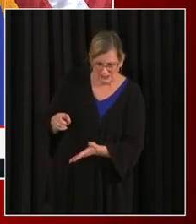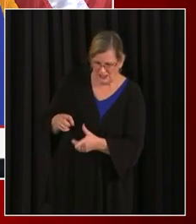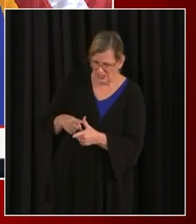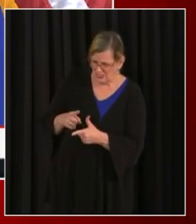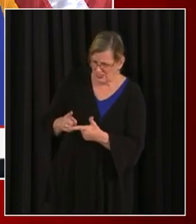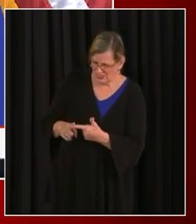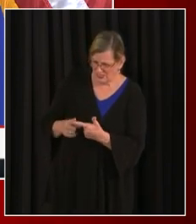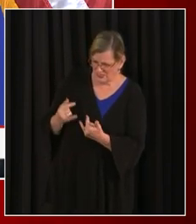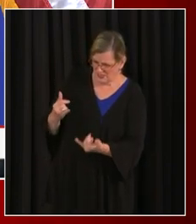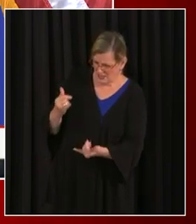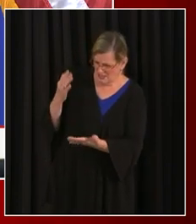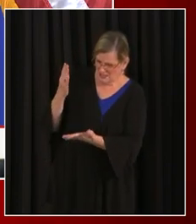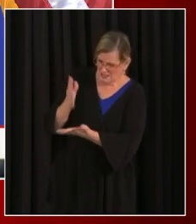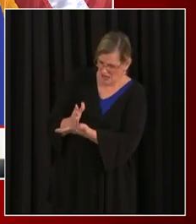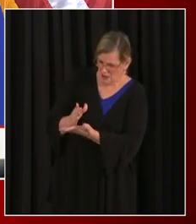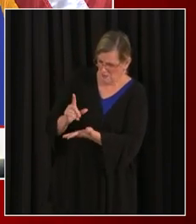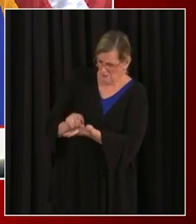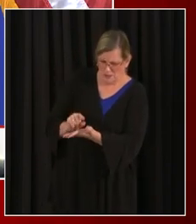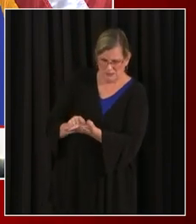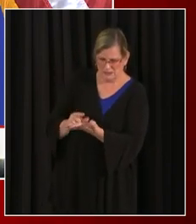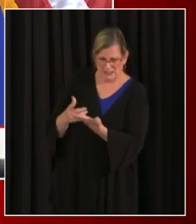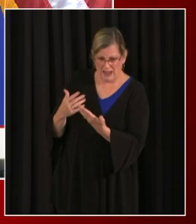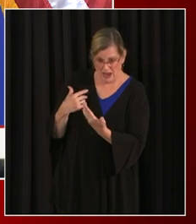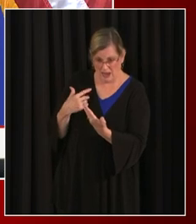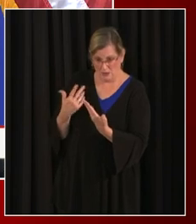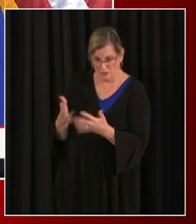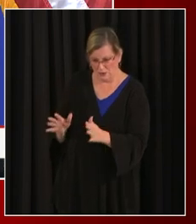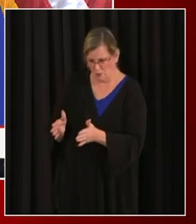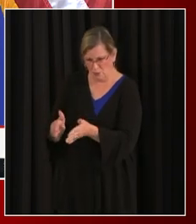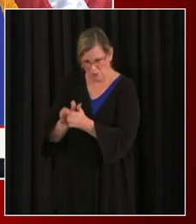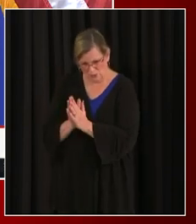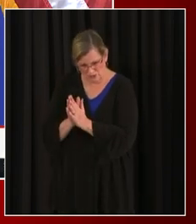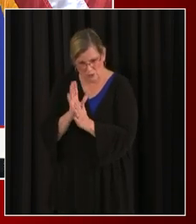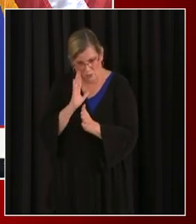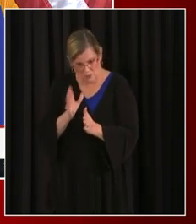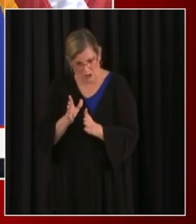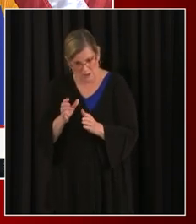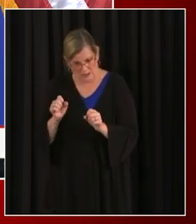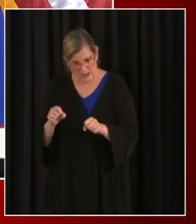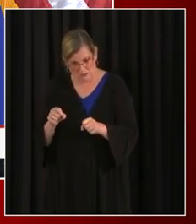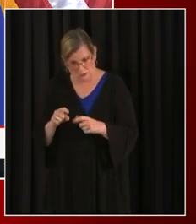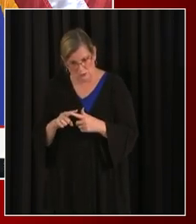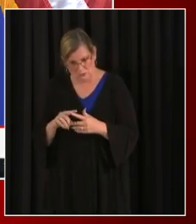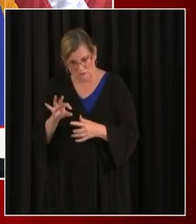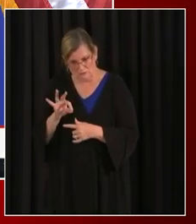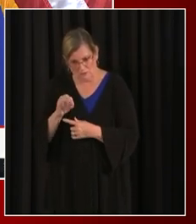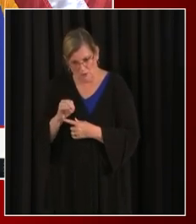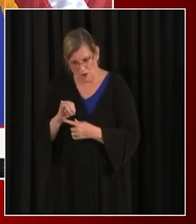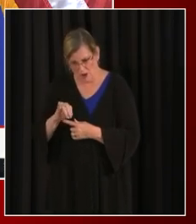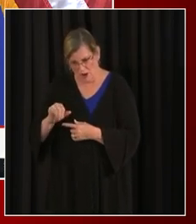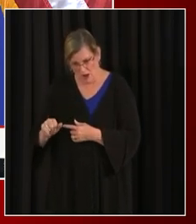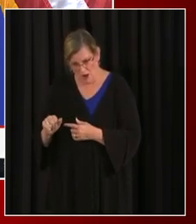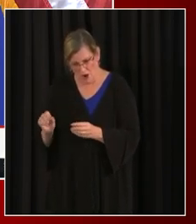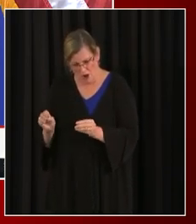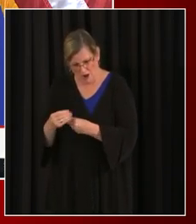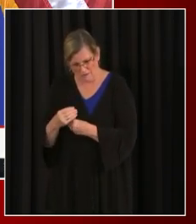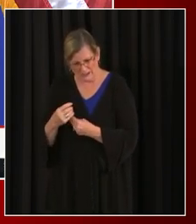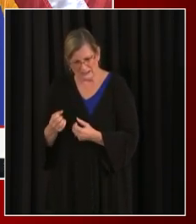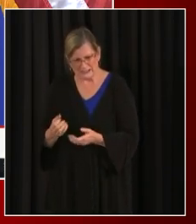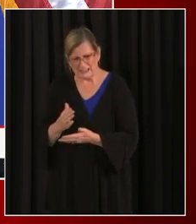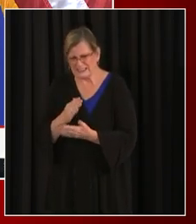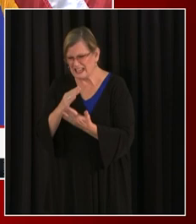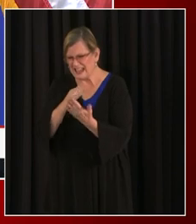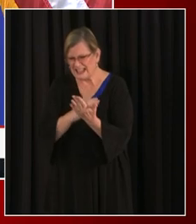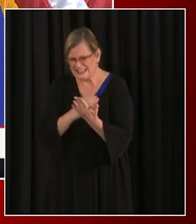stopped publishing that. I've requested now through your administration's FOIA office for months, just the list of the